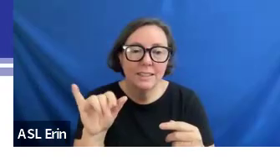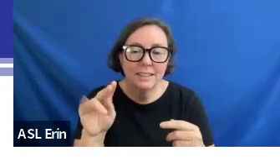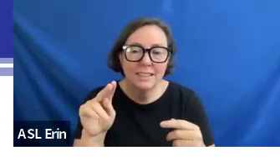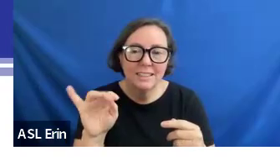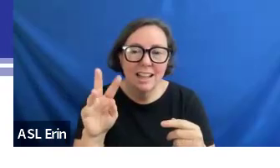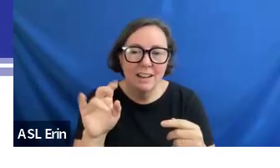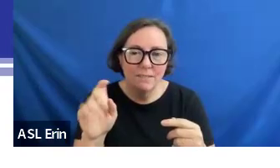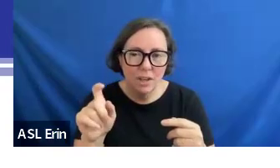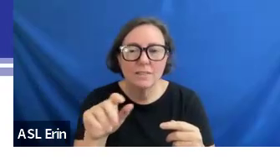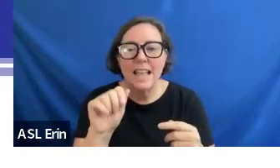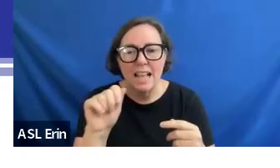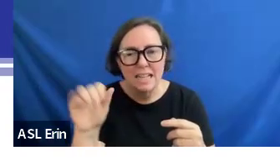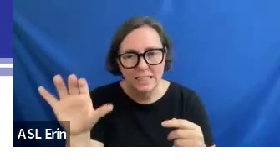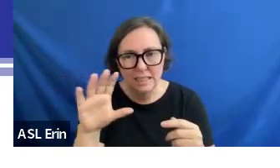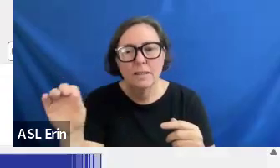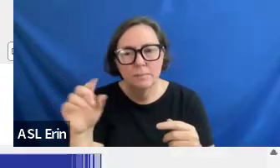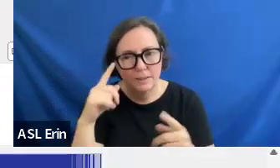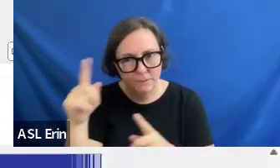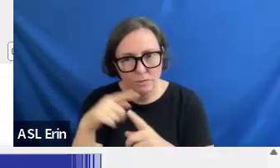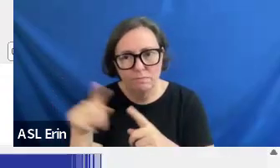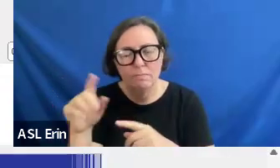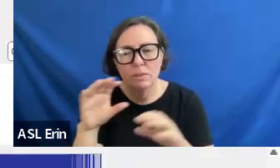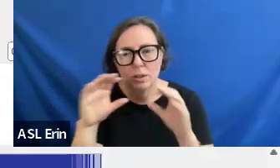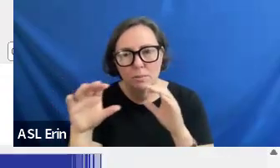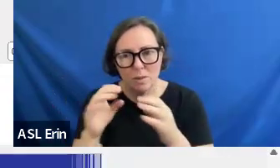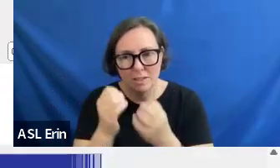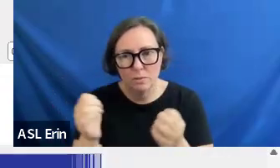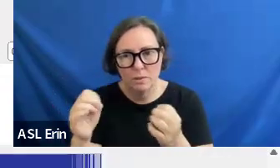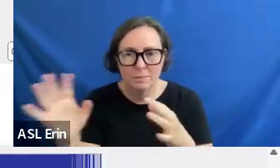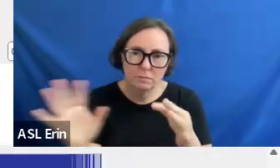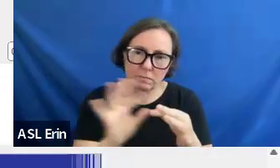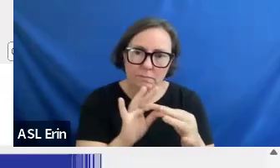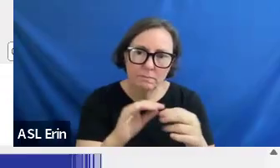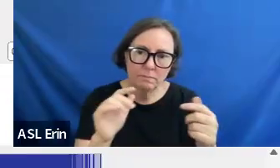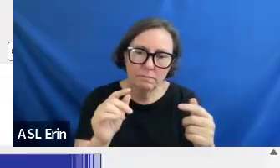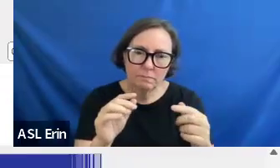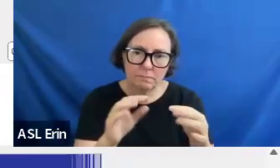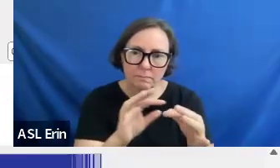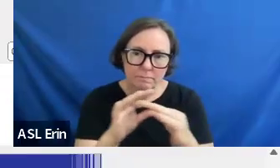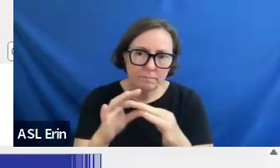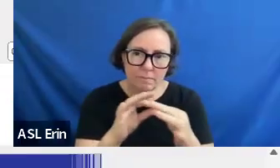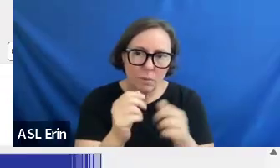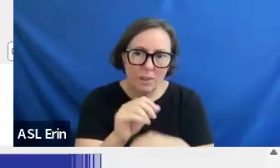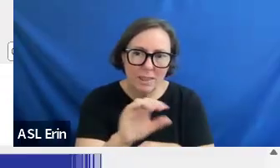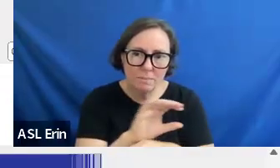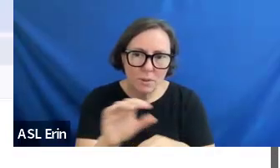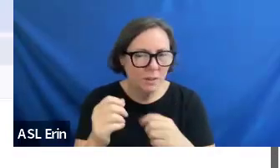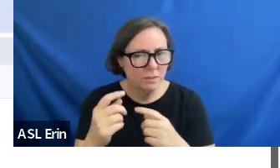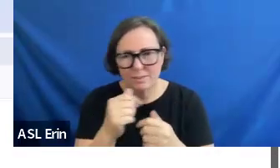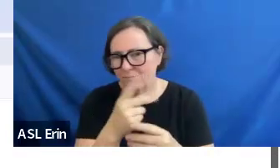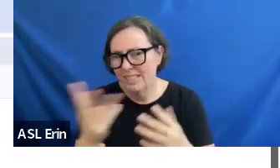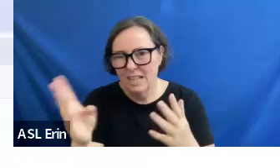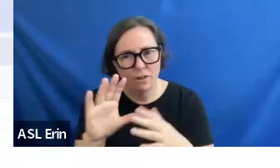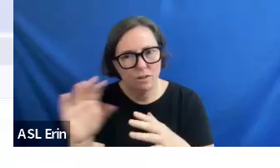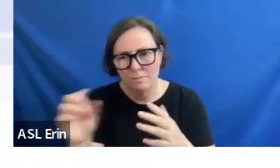company. They make communication devices that also interact with computers. Just one of many companies, not trying to